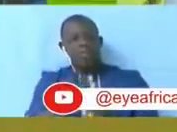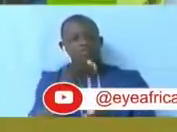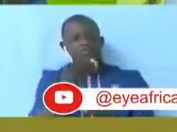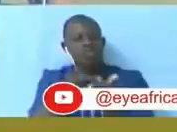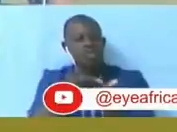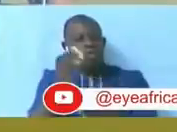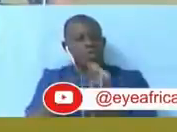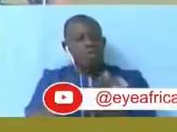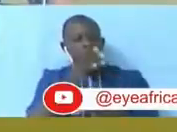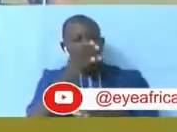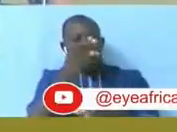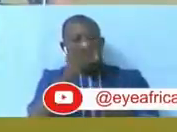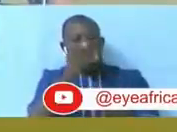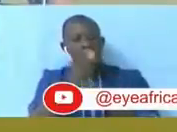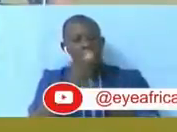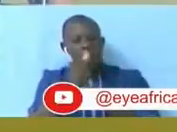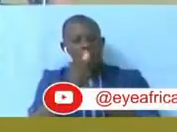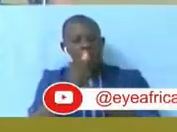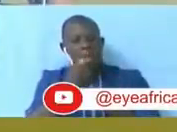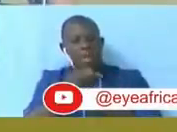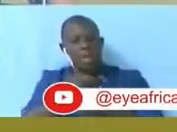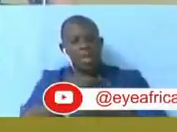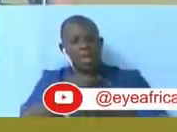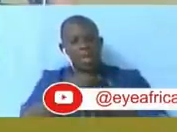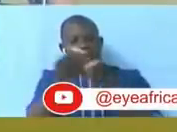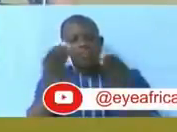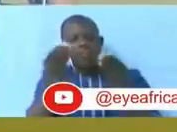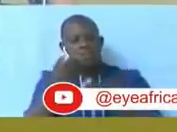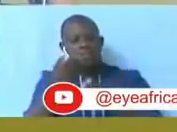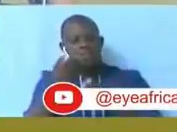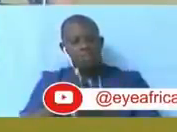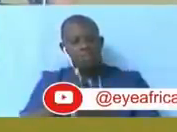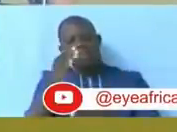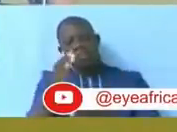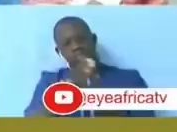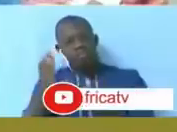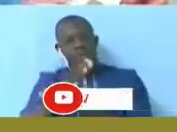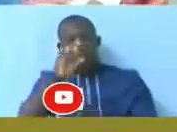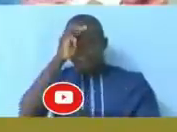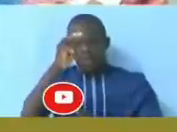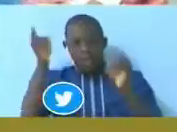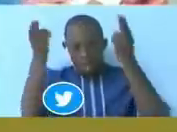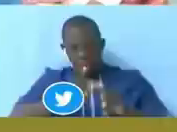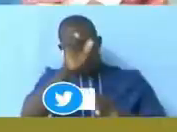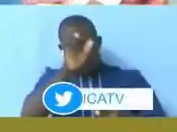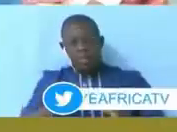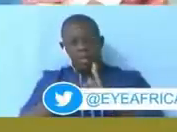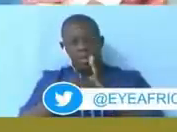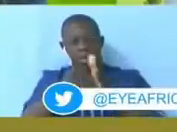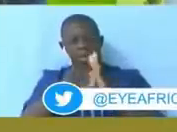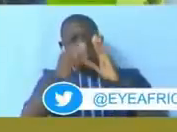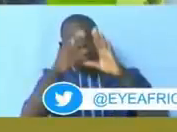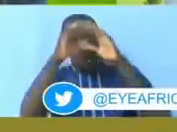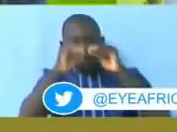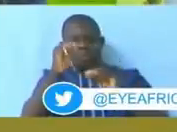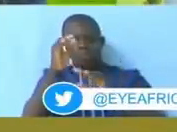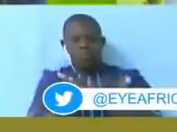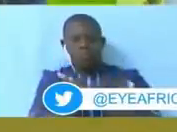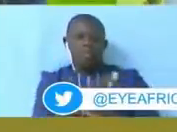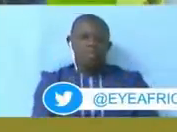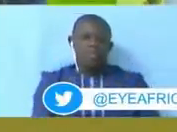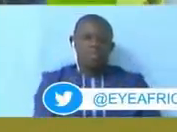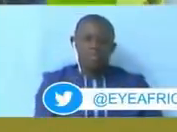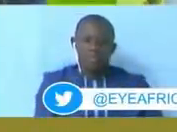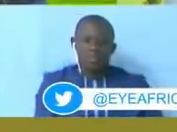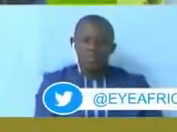basso should have Mialonko, Catalanta, by the Ministry of Justice. Mialonko, Minister Mimantra, Natilungon in Tonya, Kenya. This